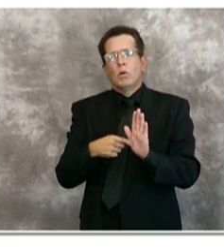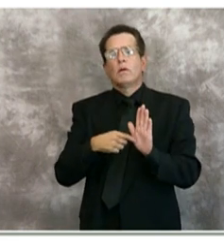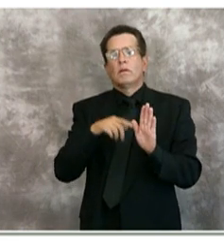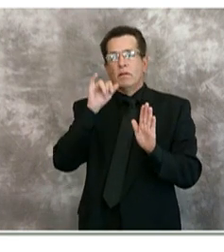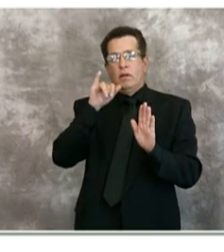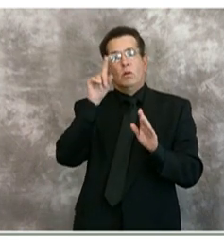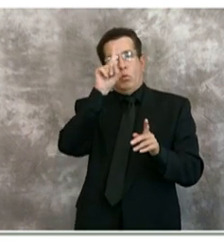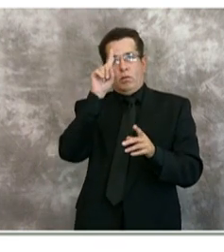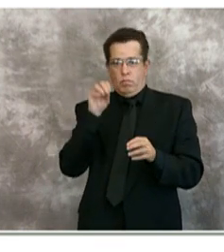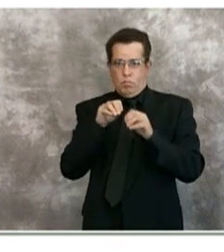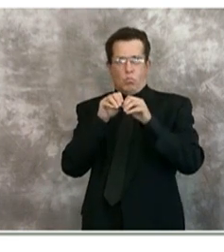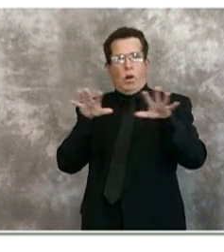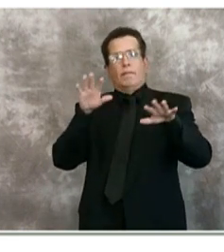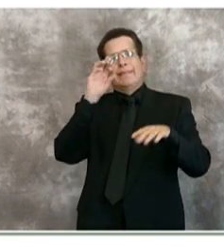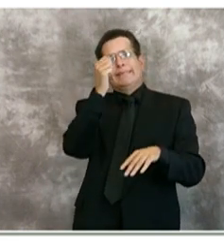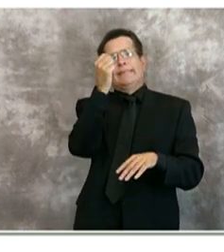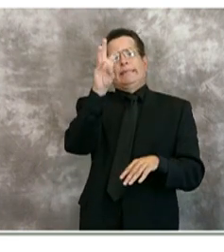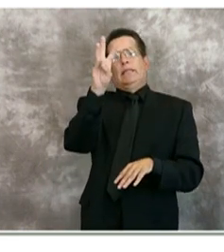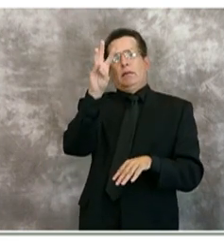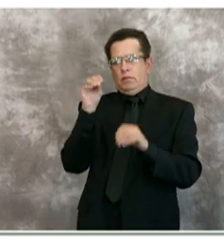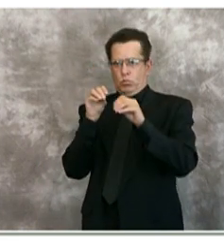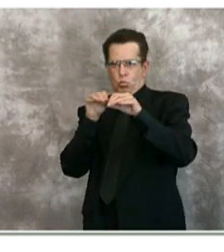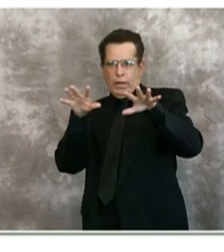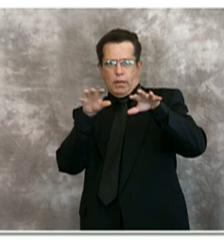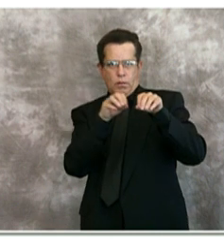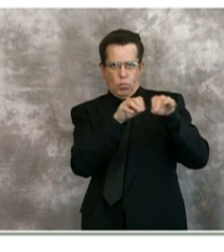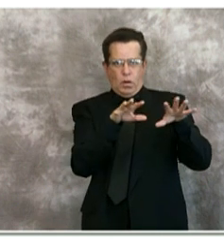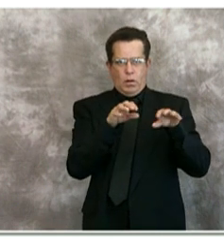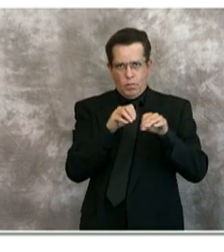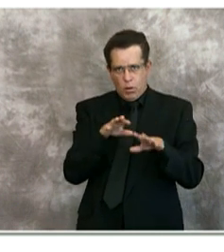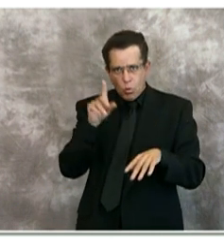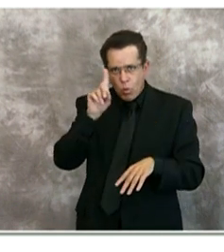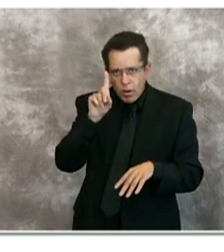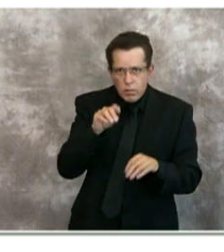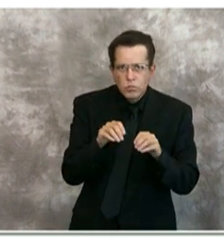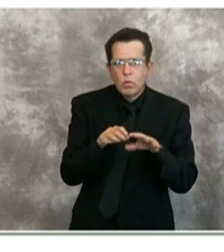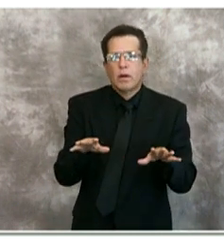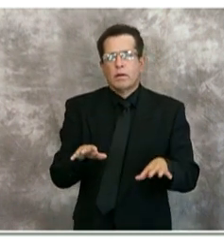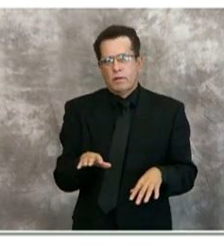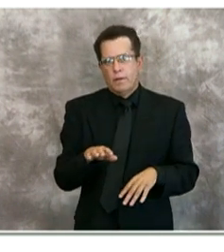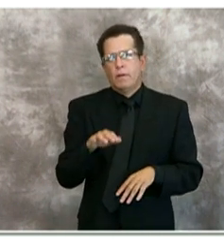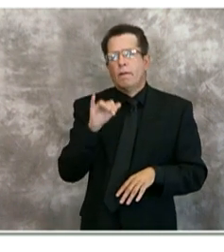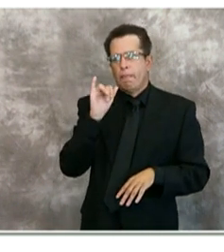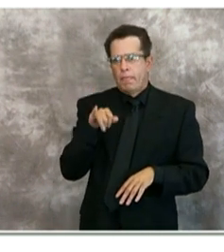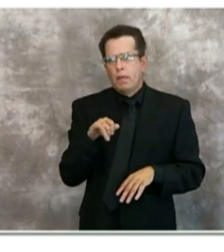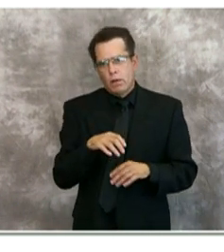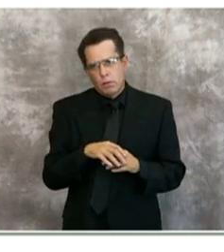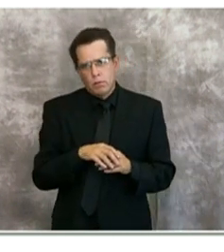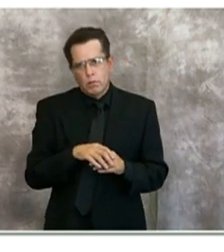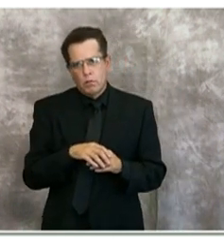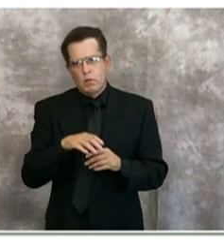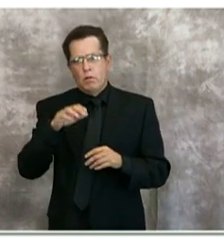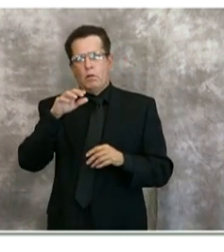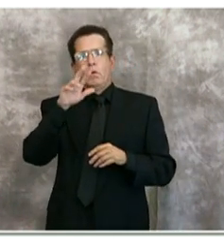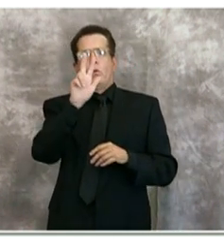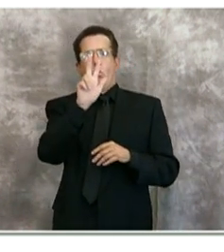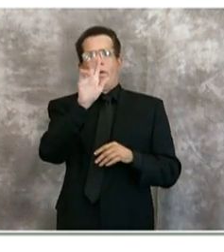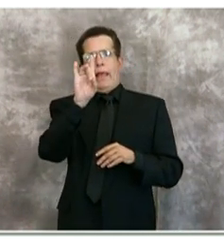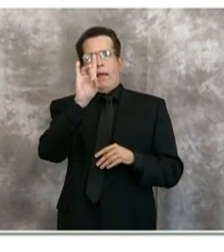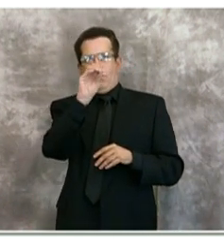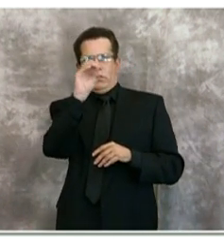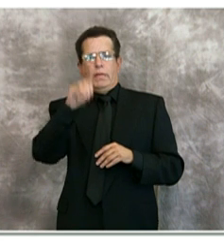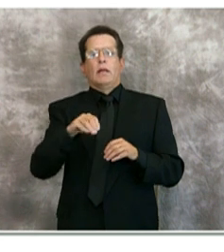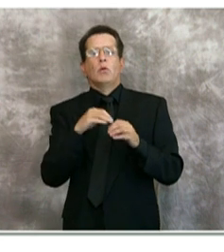Of the 16, and you can go to the next slide, of the 16 various settings, 6 or 38%